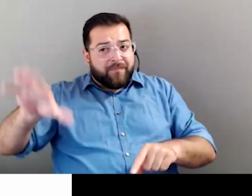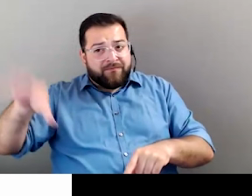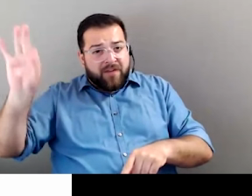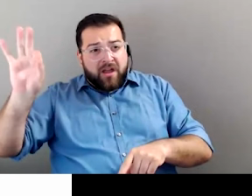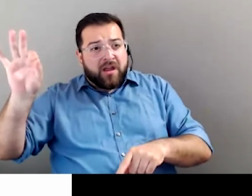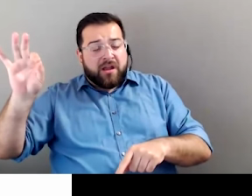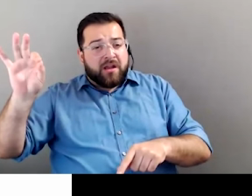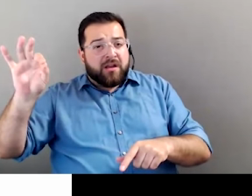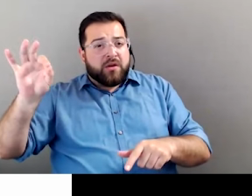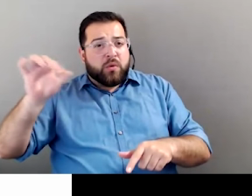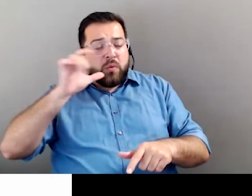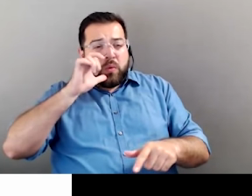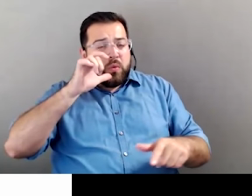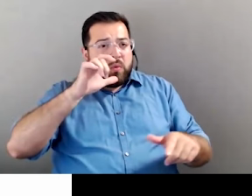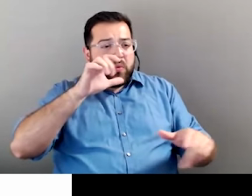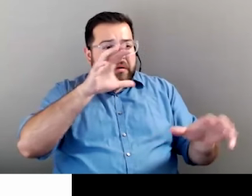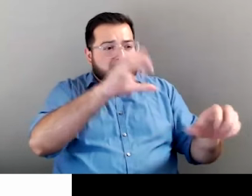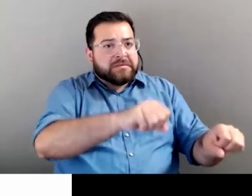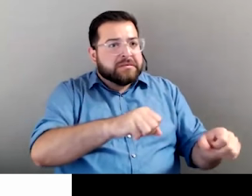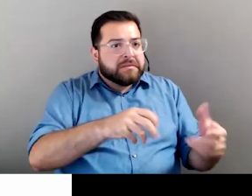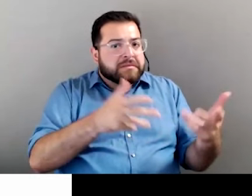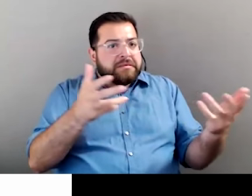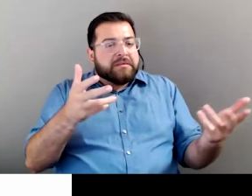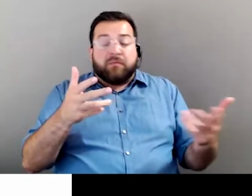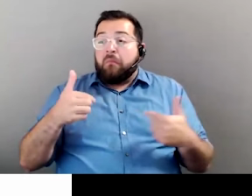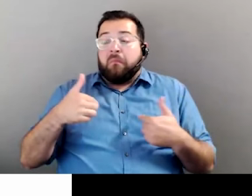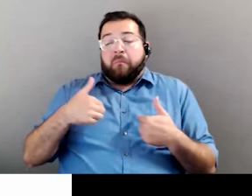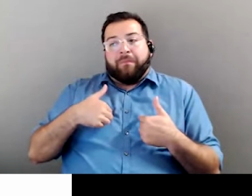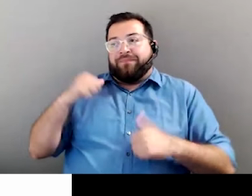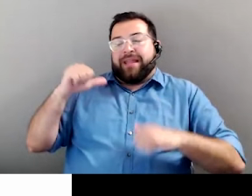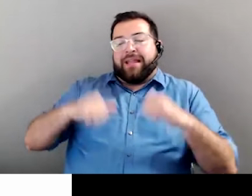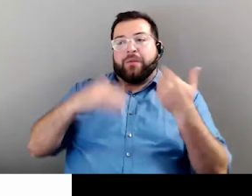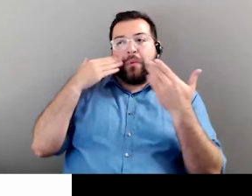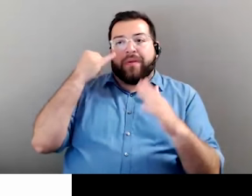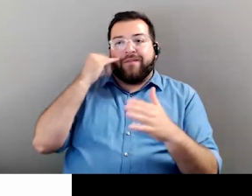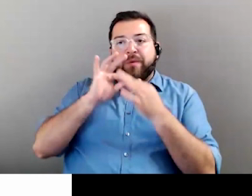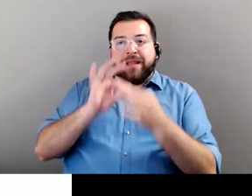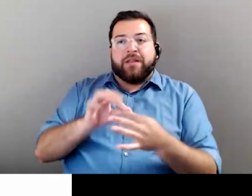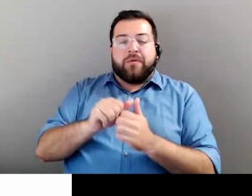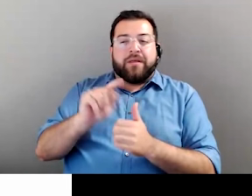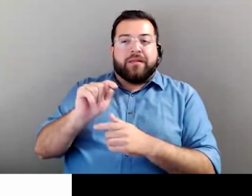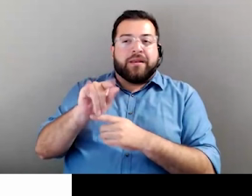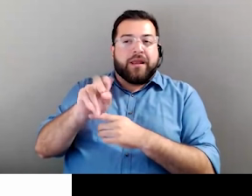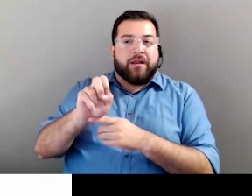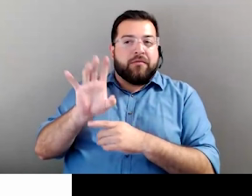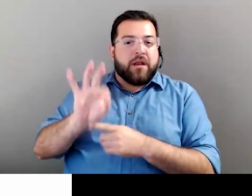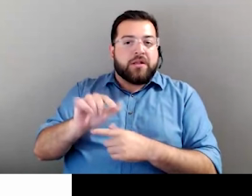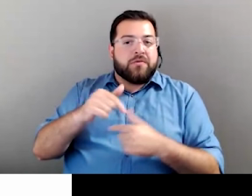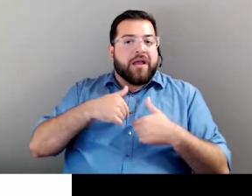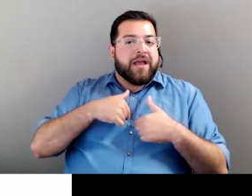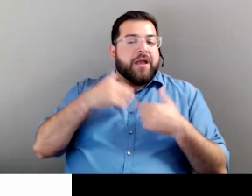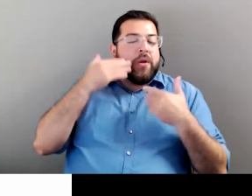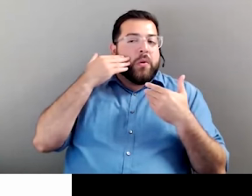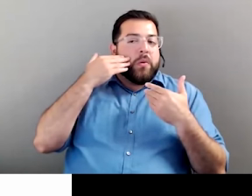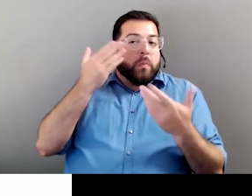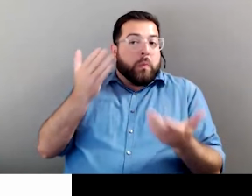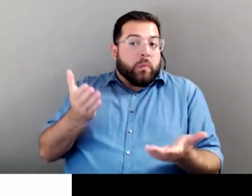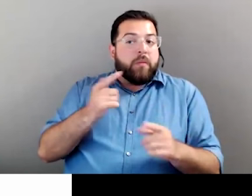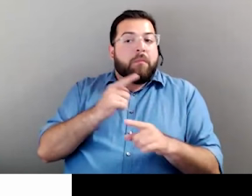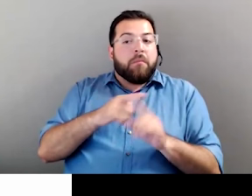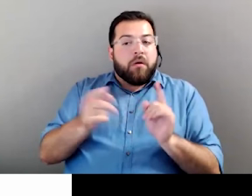camp, she was. Yeah, I'm not sure if that was Title IX related or not. So I wouldn't necessarily know, but there